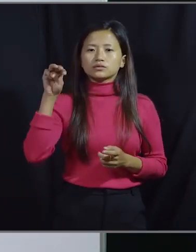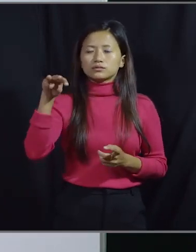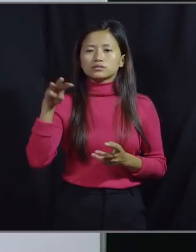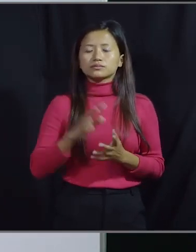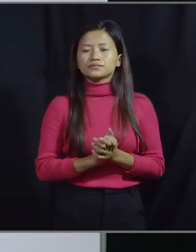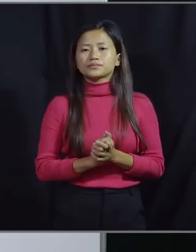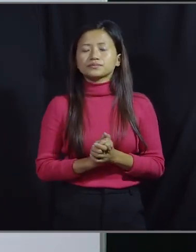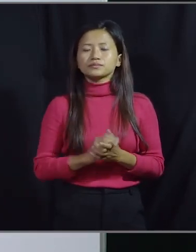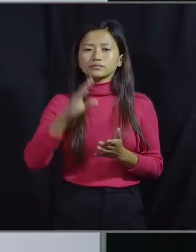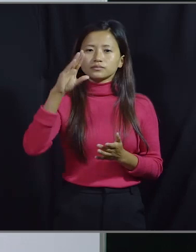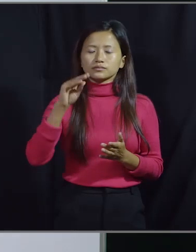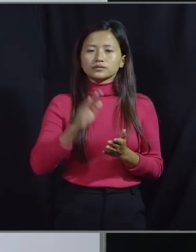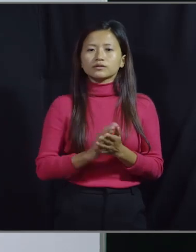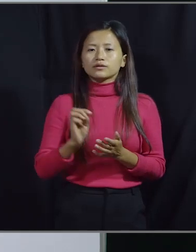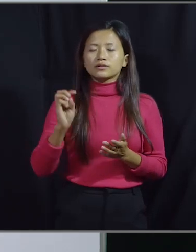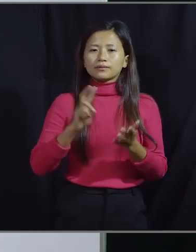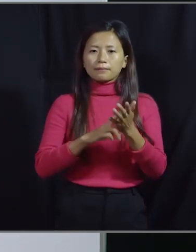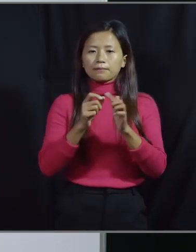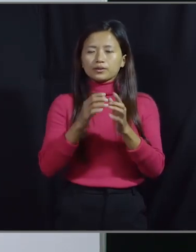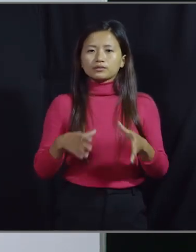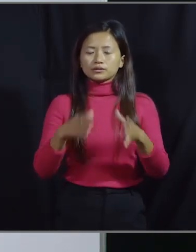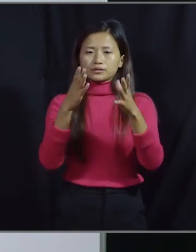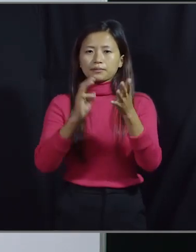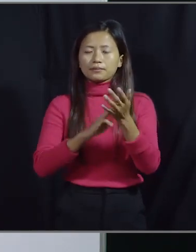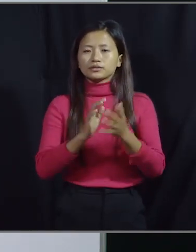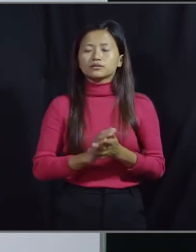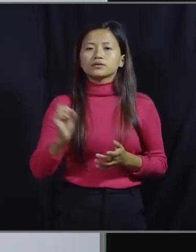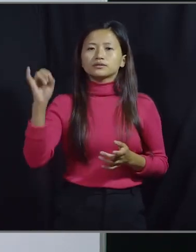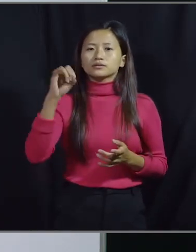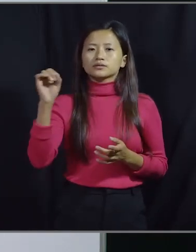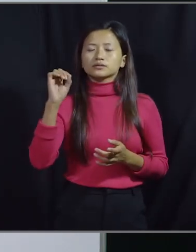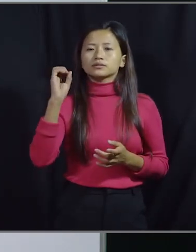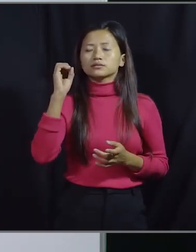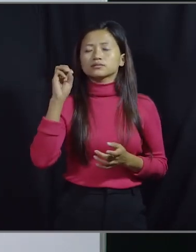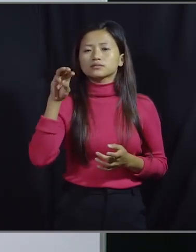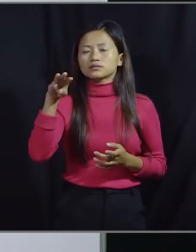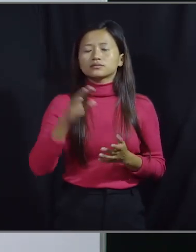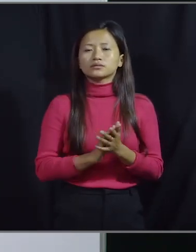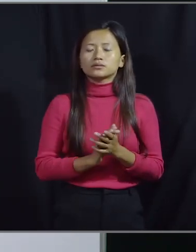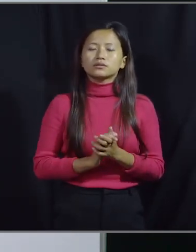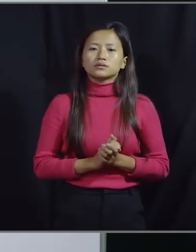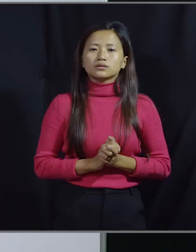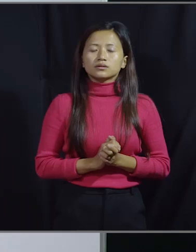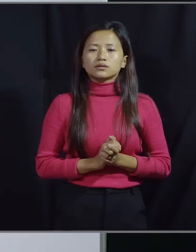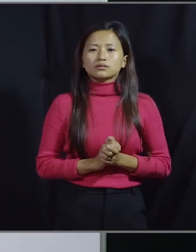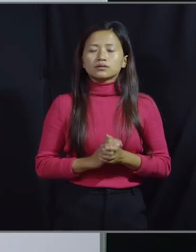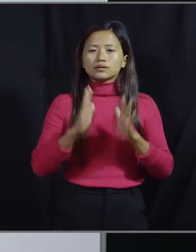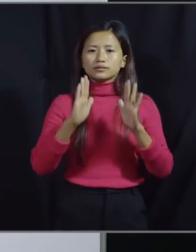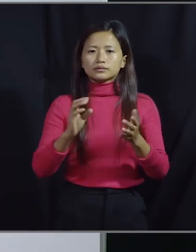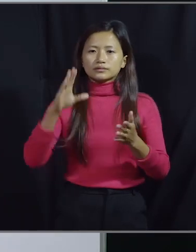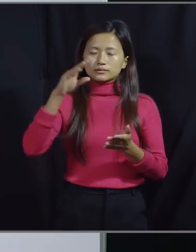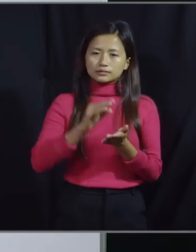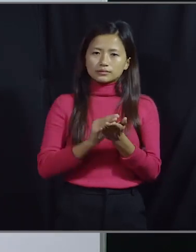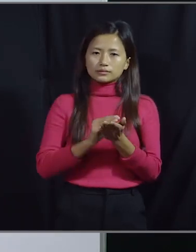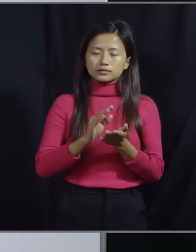Then less decrease in the value of plant and machinery 6,000. That means the value of plant and machinery has been